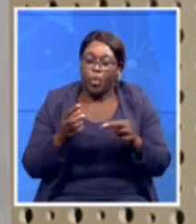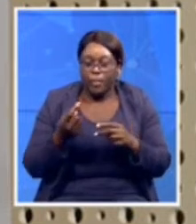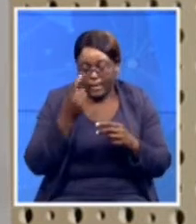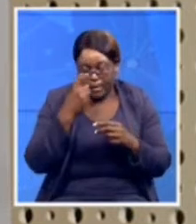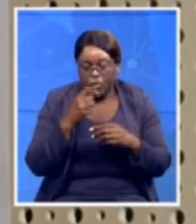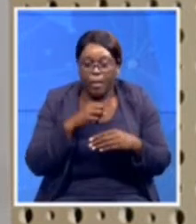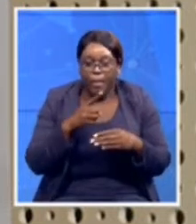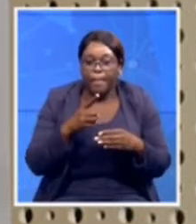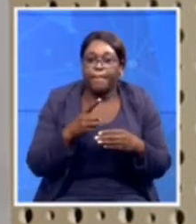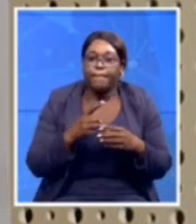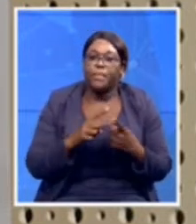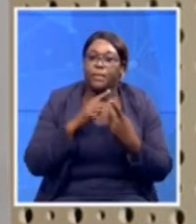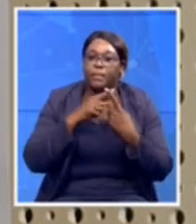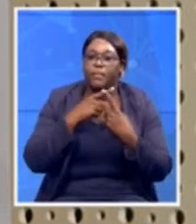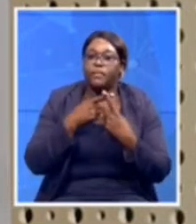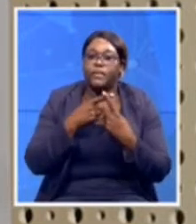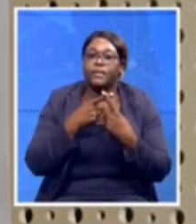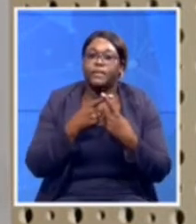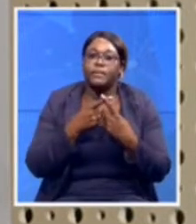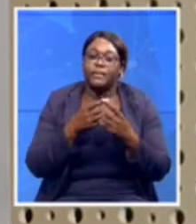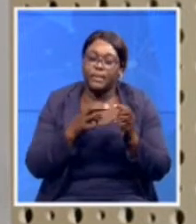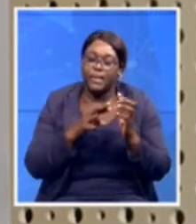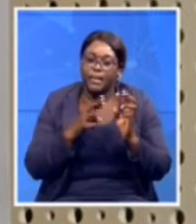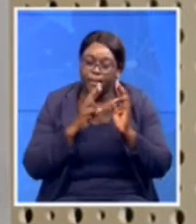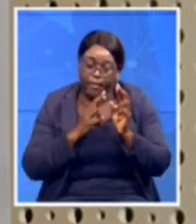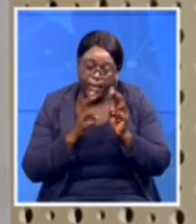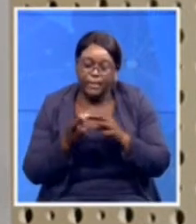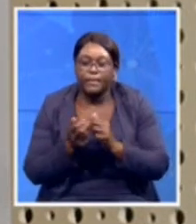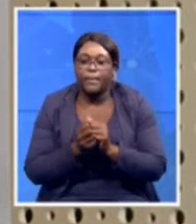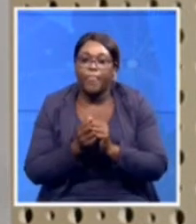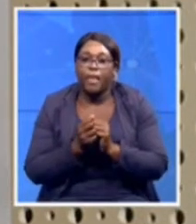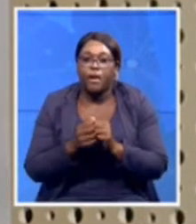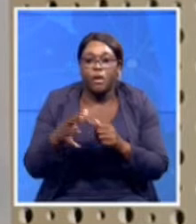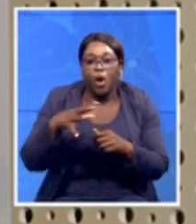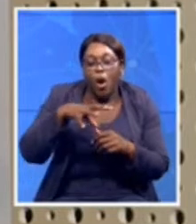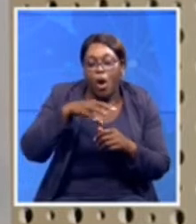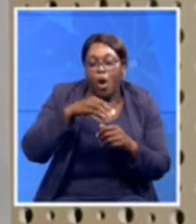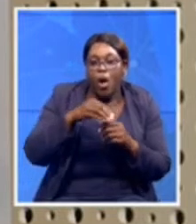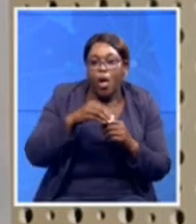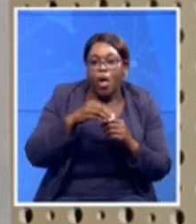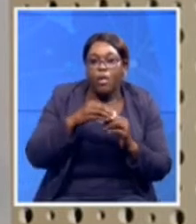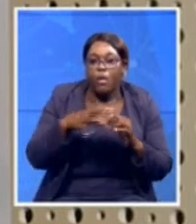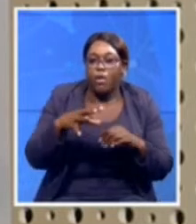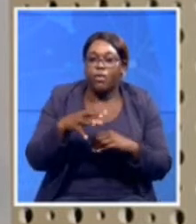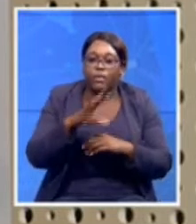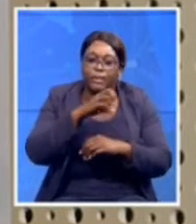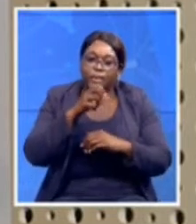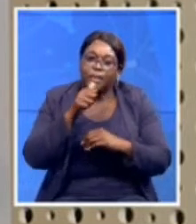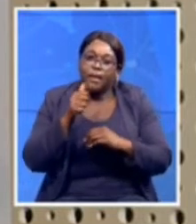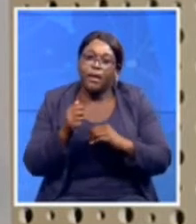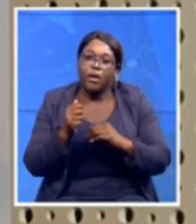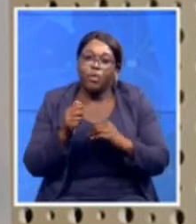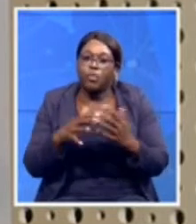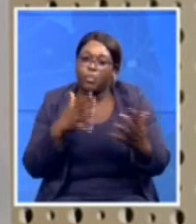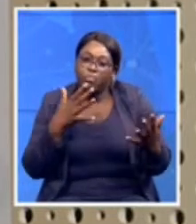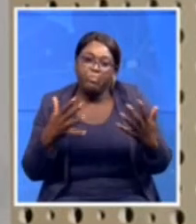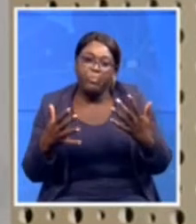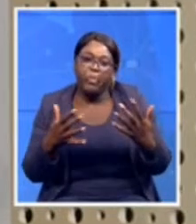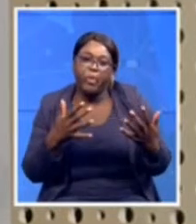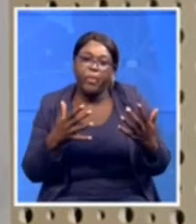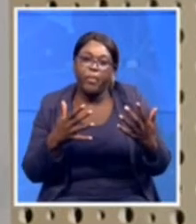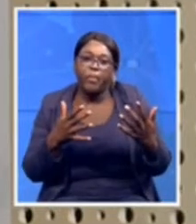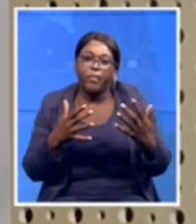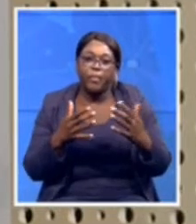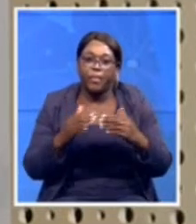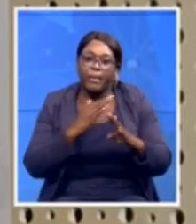that all South Africans, whether public or private stakeholders, we are ultimately committed to serve the South